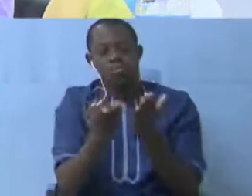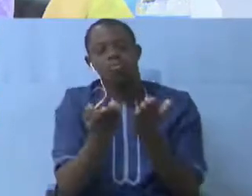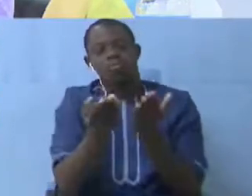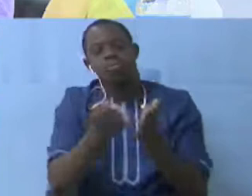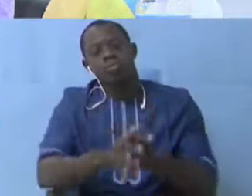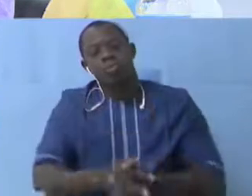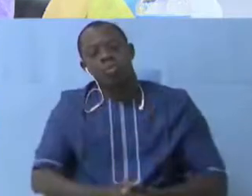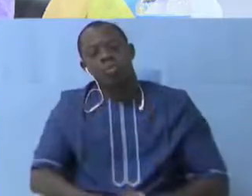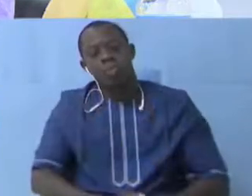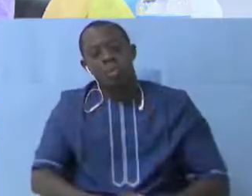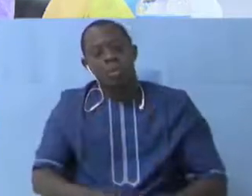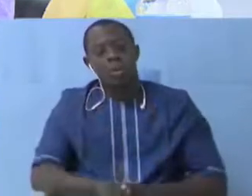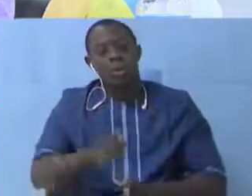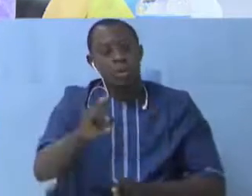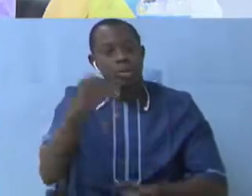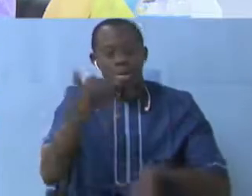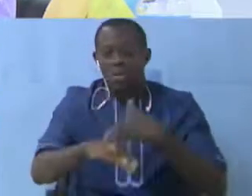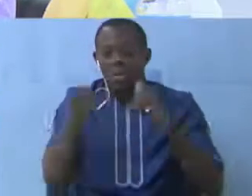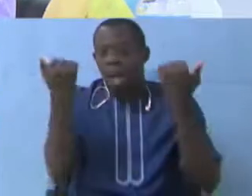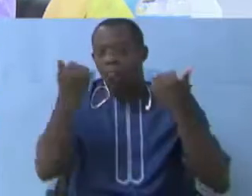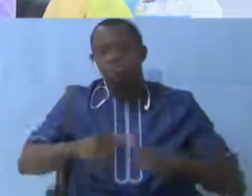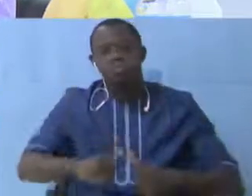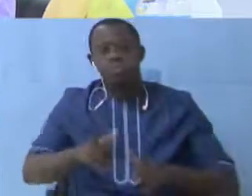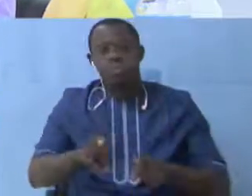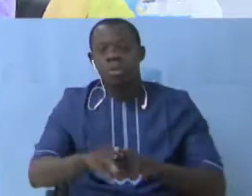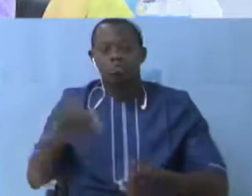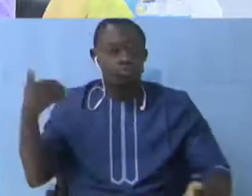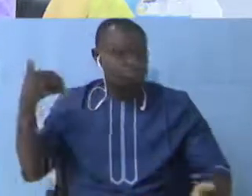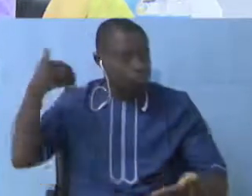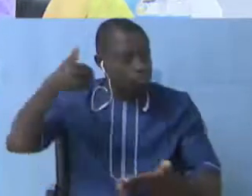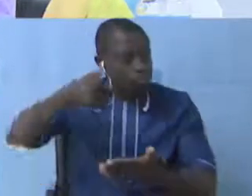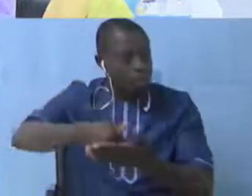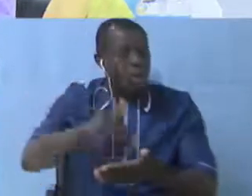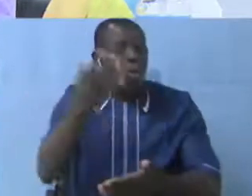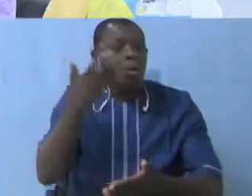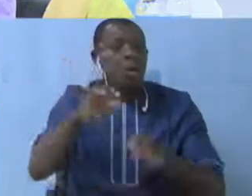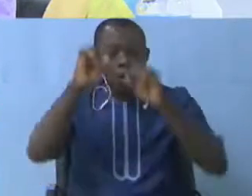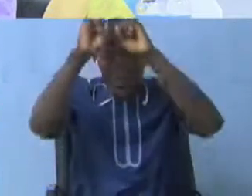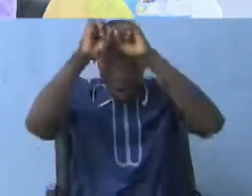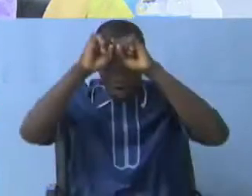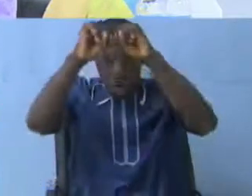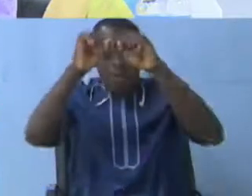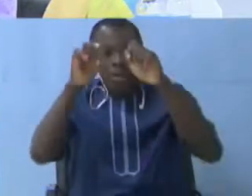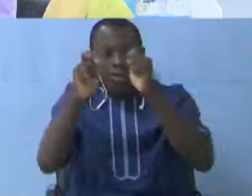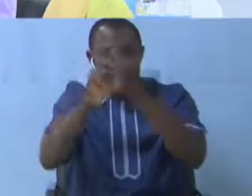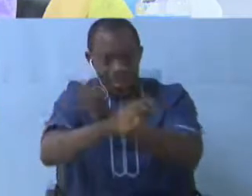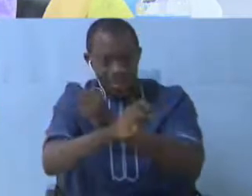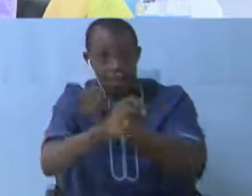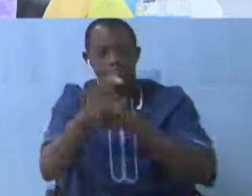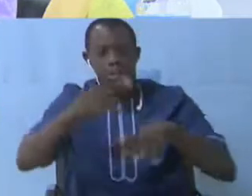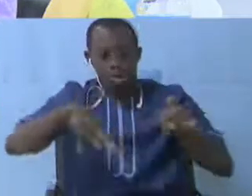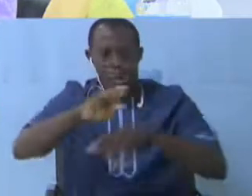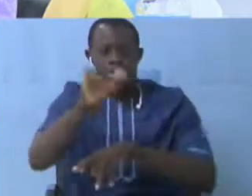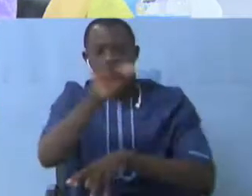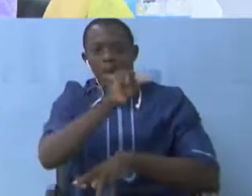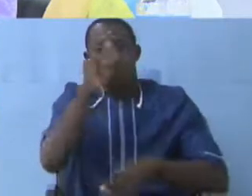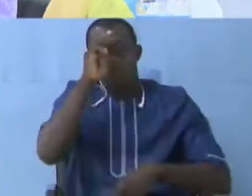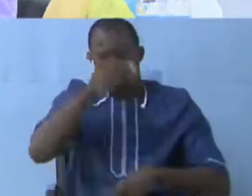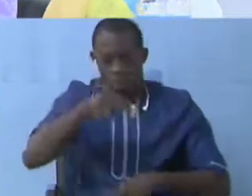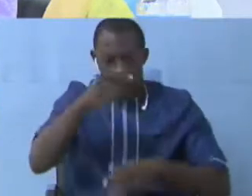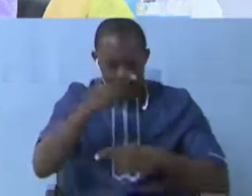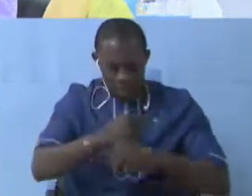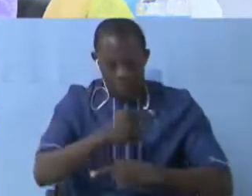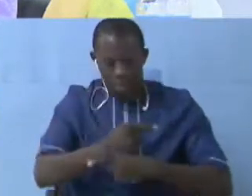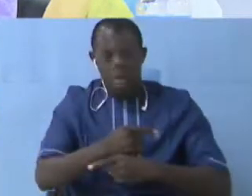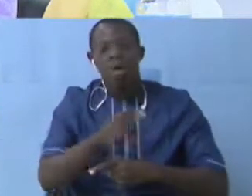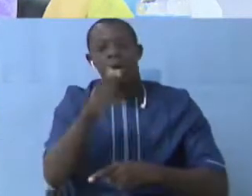am. And that didn't happen until the change when he came back home. lii nag mu noonu la amee ba ci waxtu wi nga xam ne amul ba waxtu wi nga